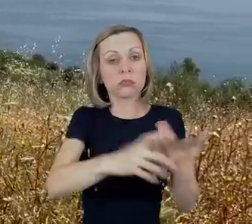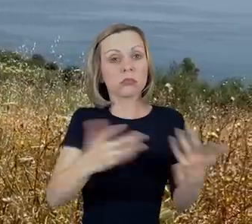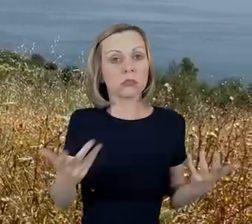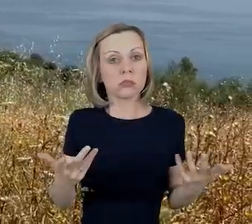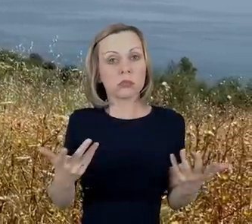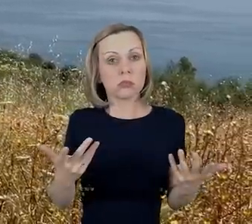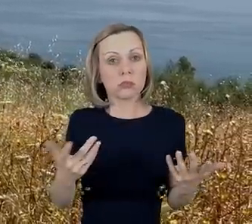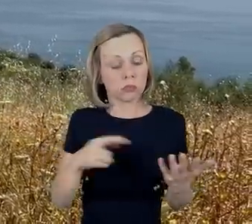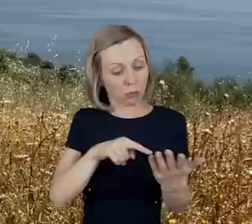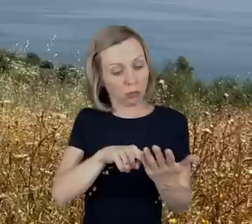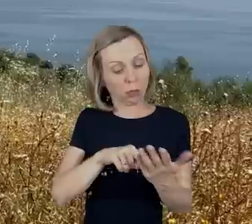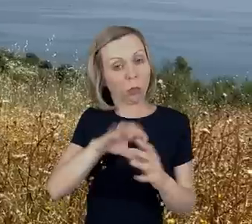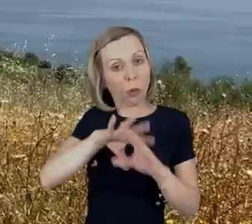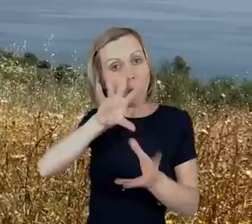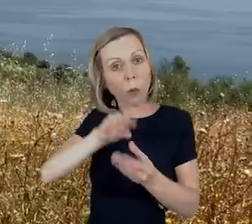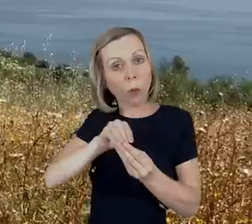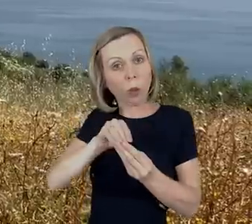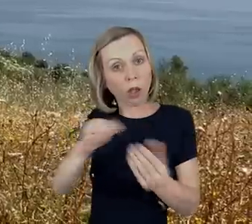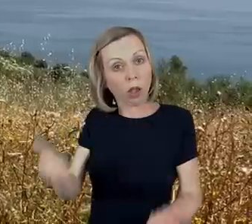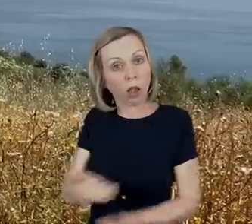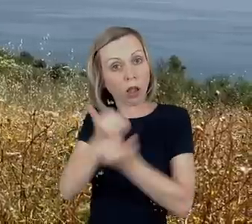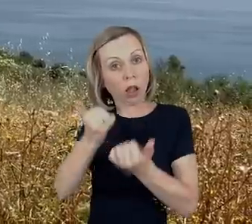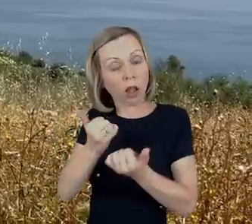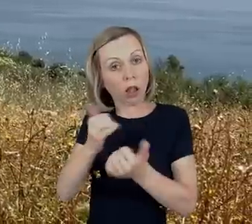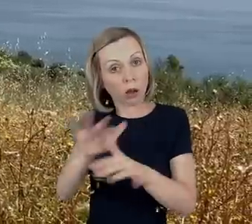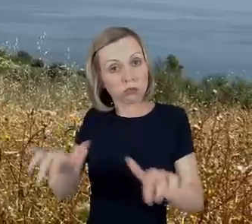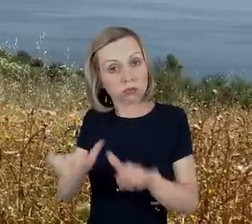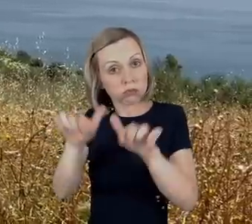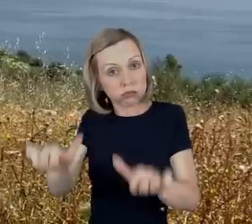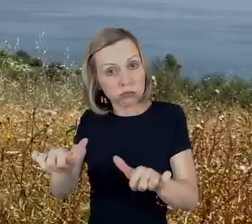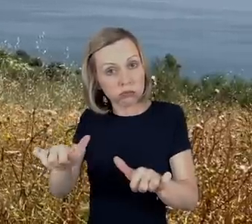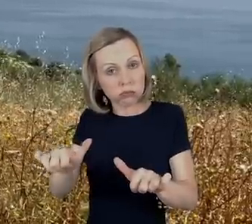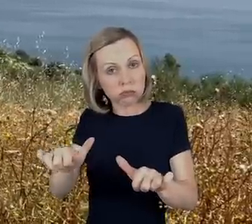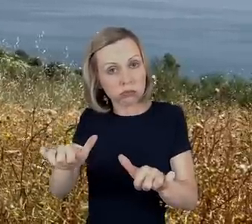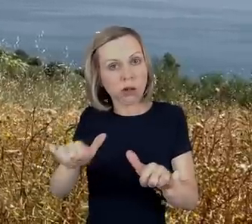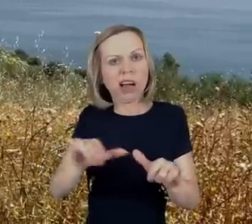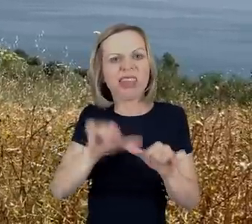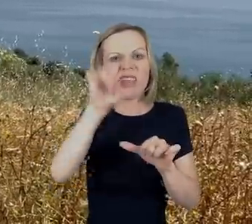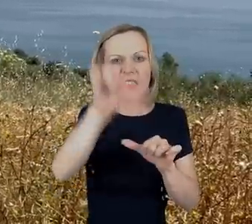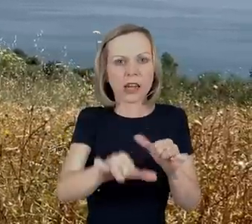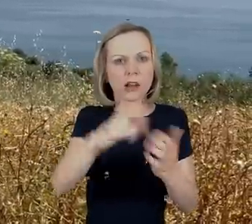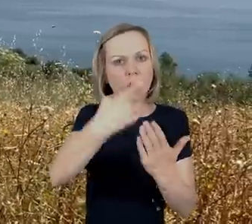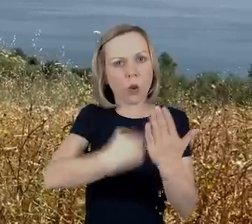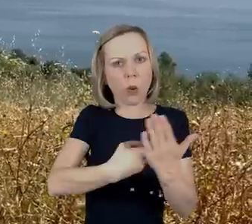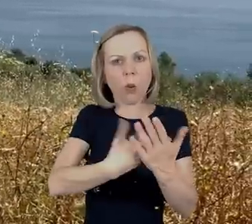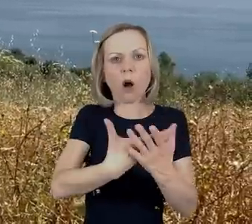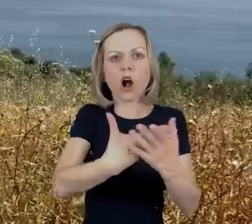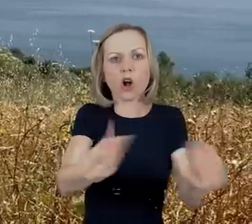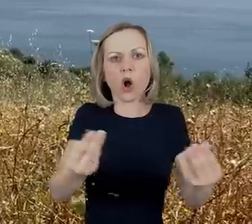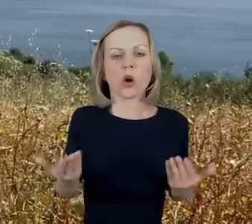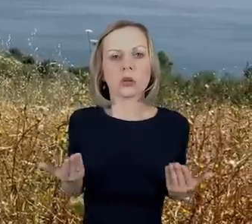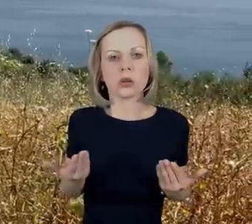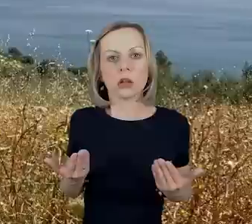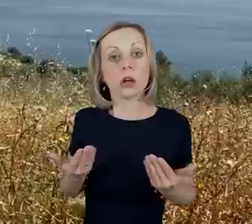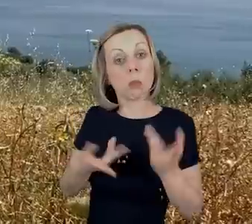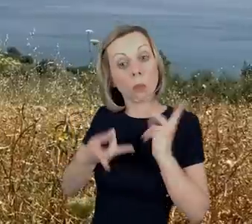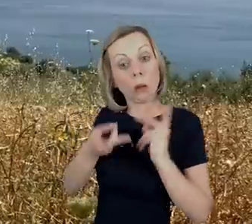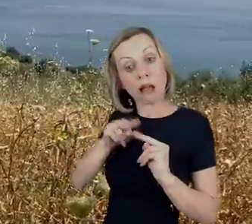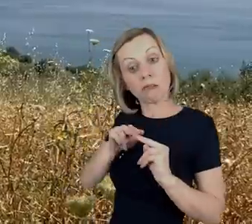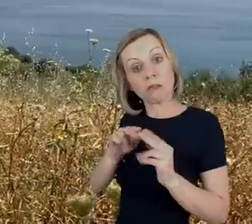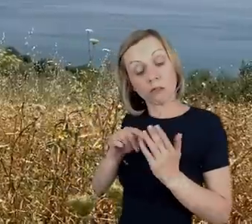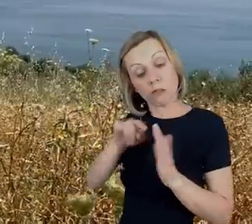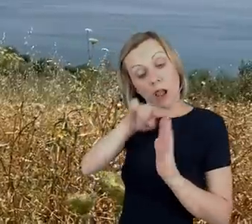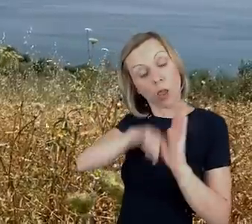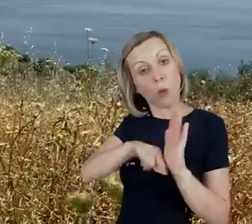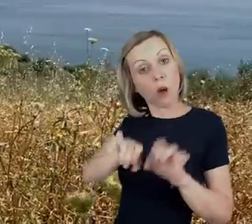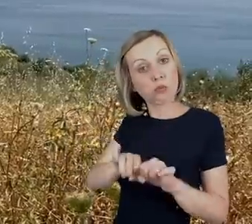law until all is accomplished. Therefore, whoever breaks one of the least of these commandments and teaches others to do the